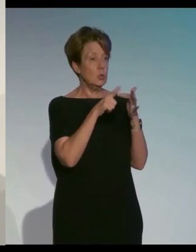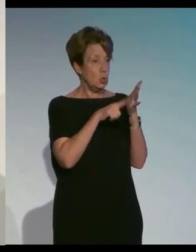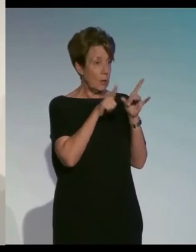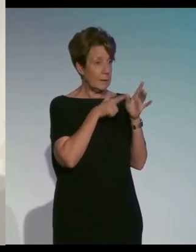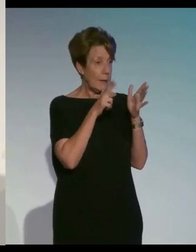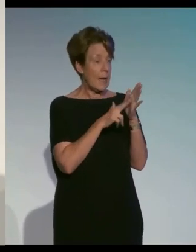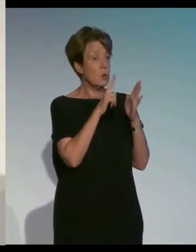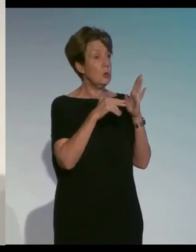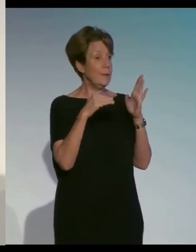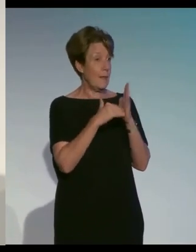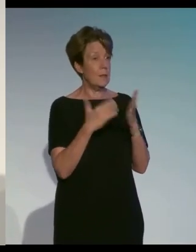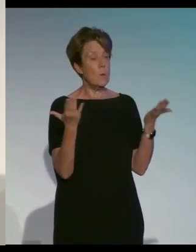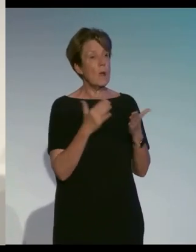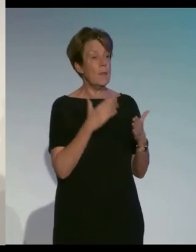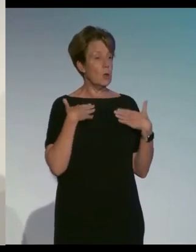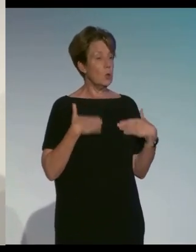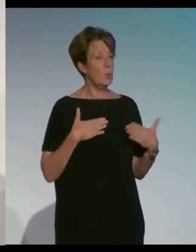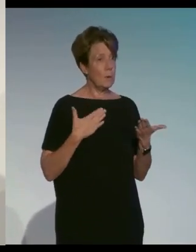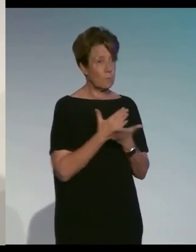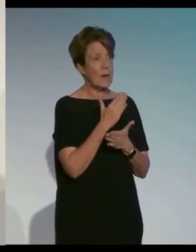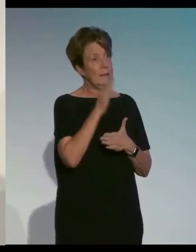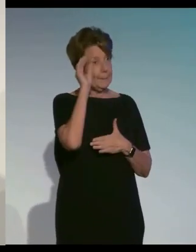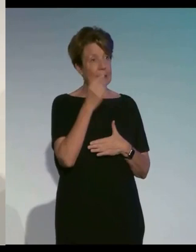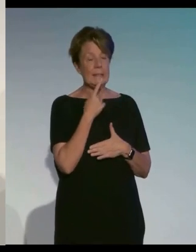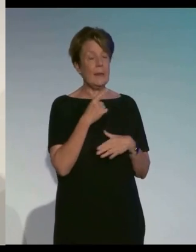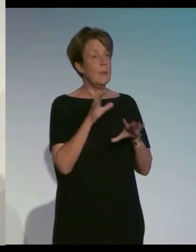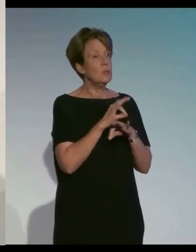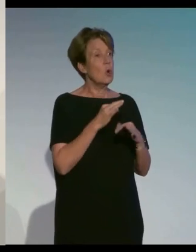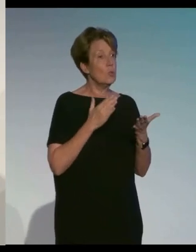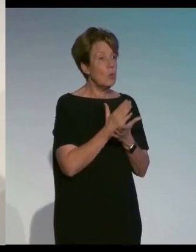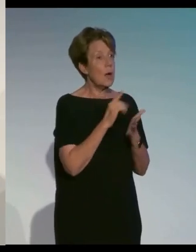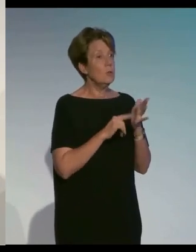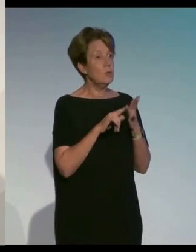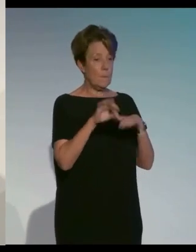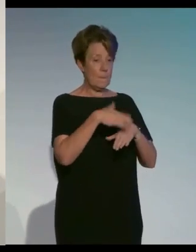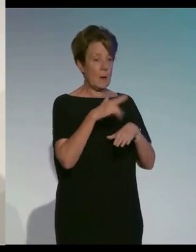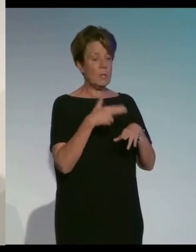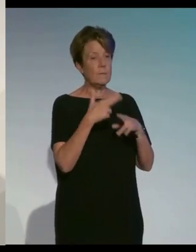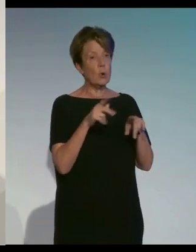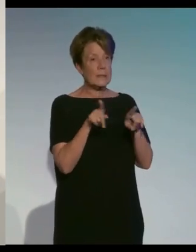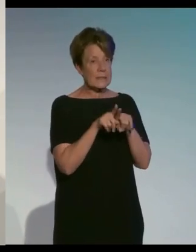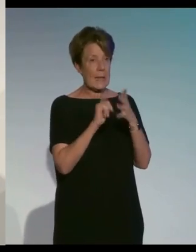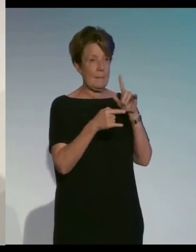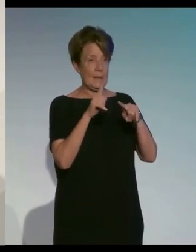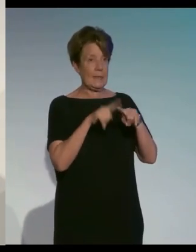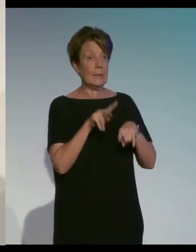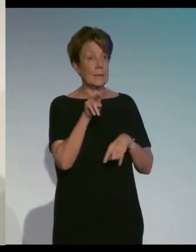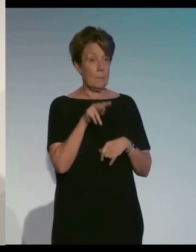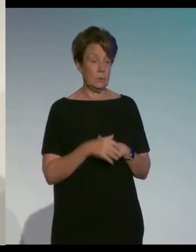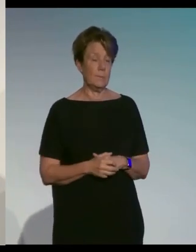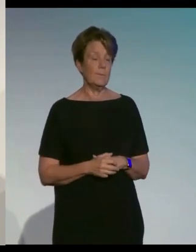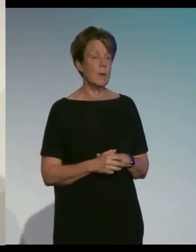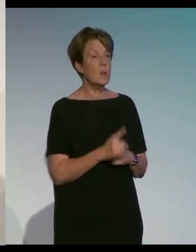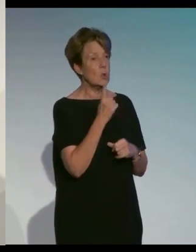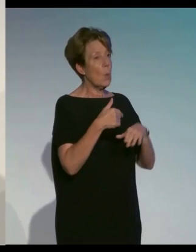that was a case where the Human Rights Committee said there is no right to marriage for same-sex couples. So one of the